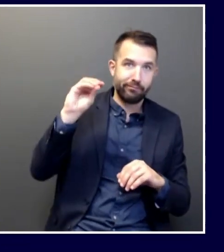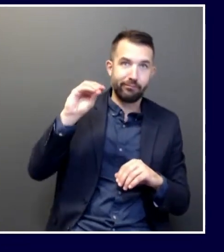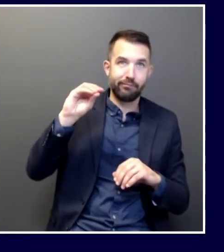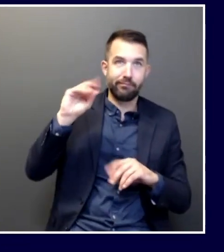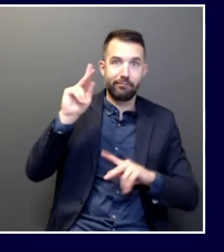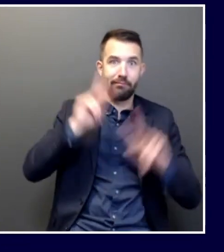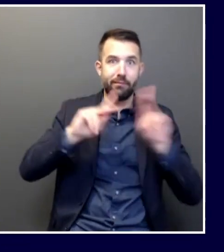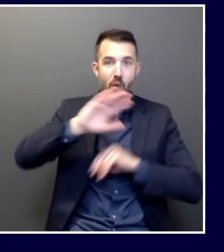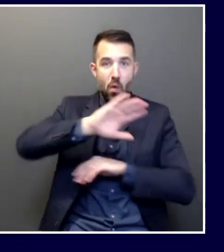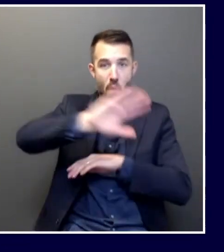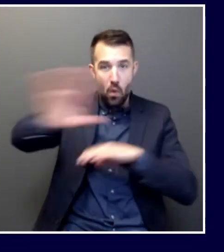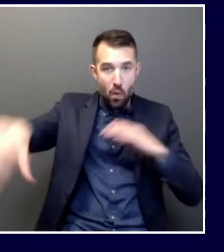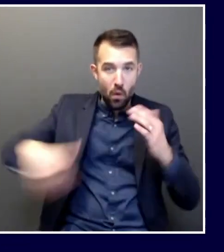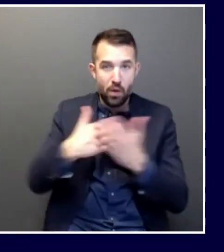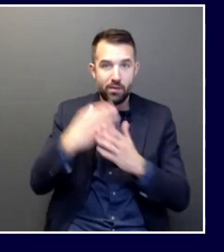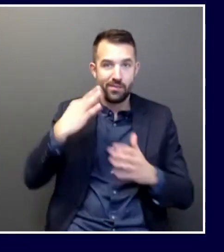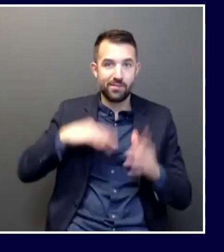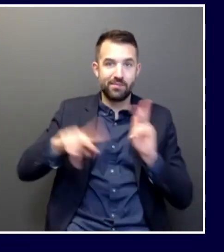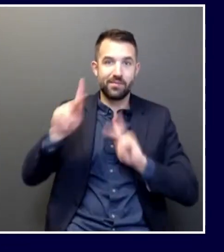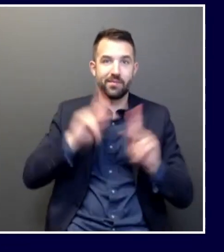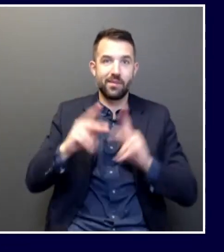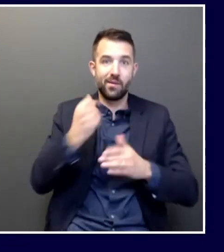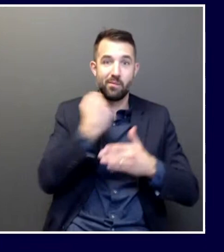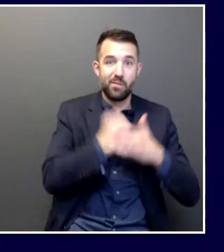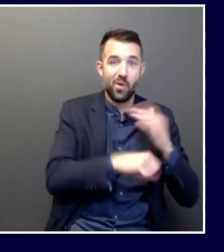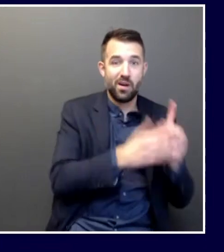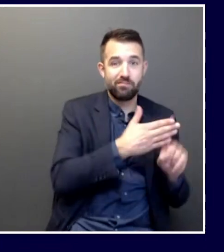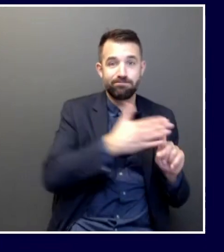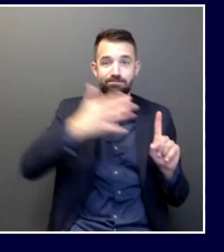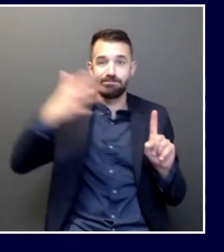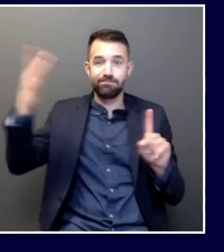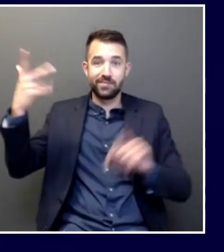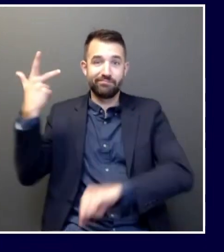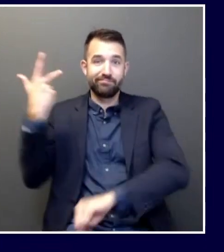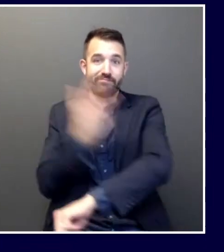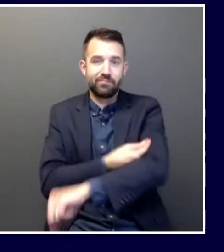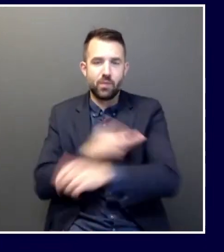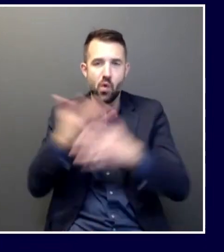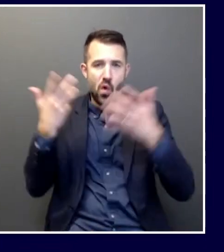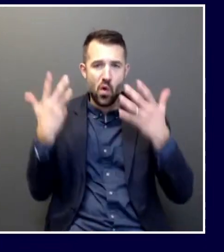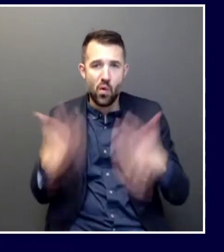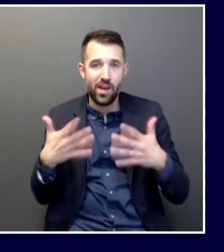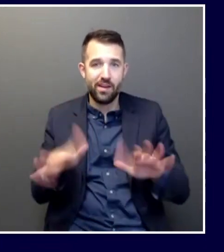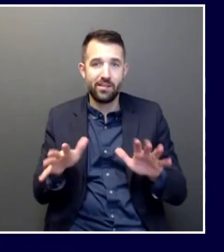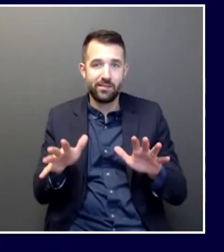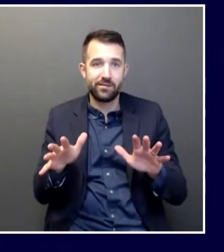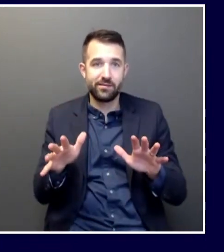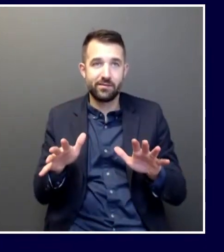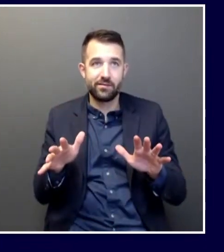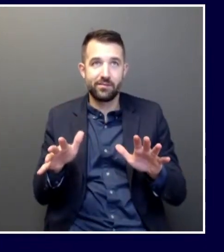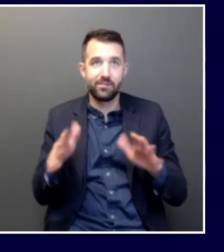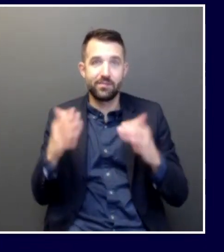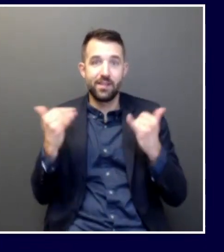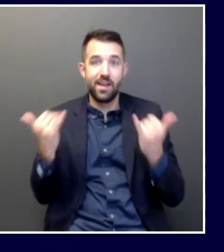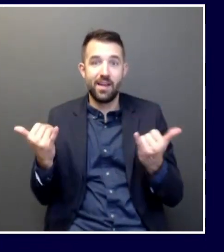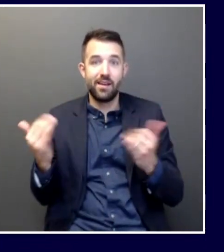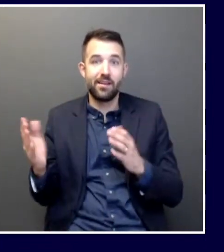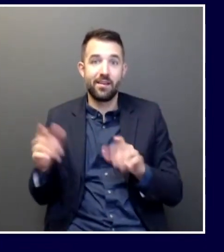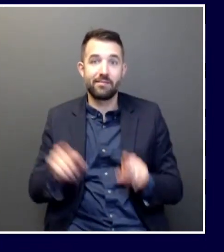fully vaccinated. Fast forward to today, where we're seeing the same thing with respect to parents getting their own kids